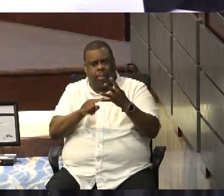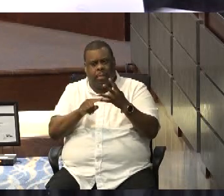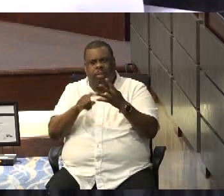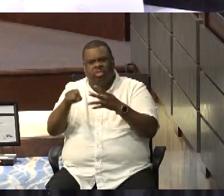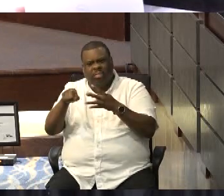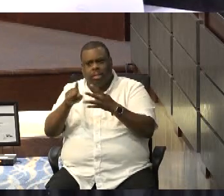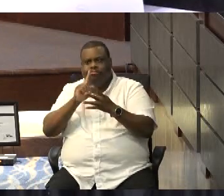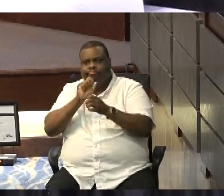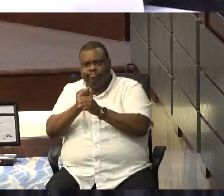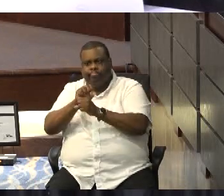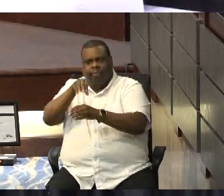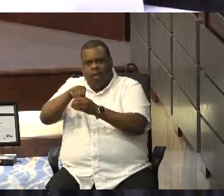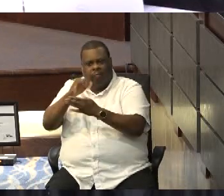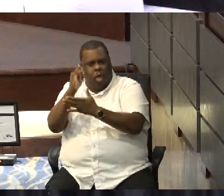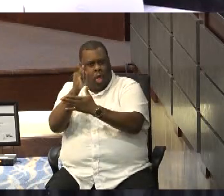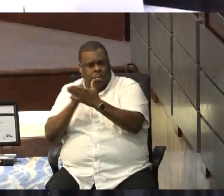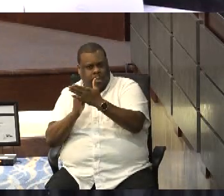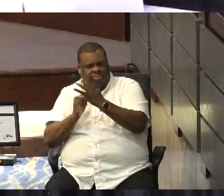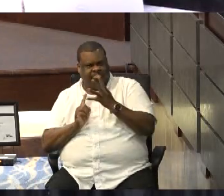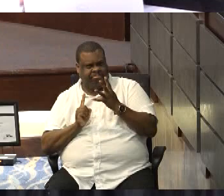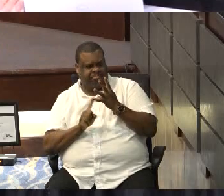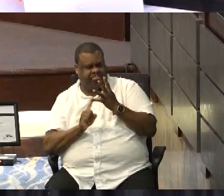title than that, but that's what I'm going with today.